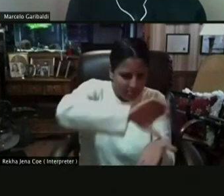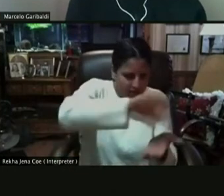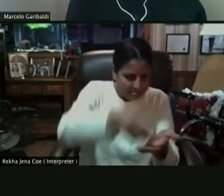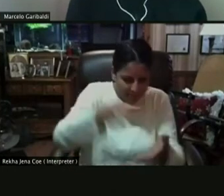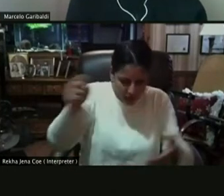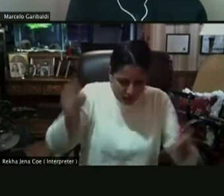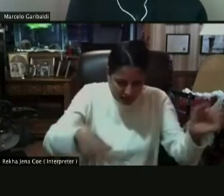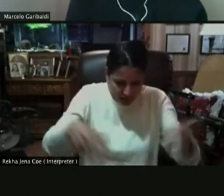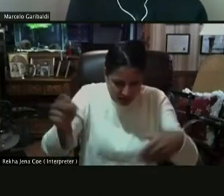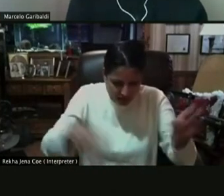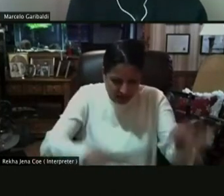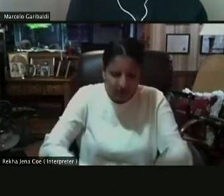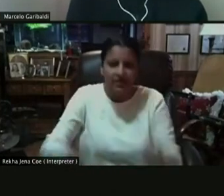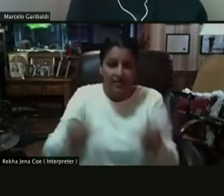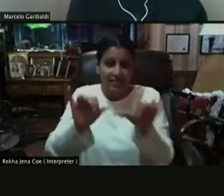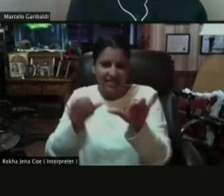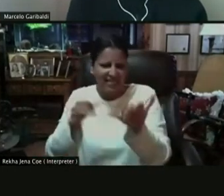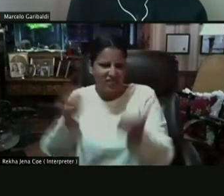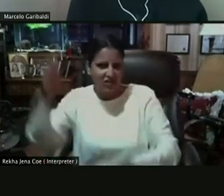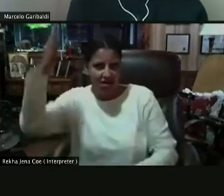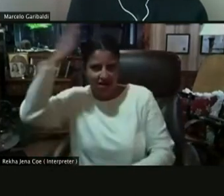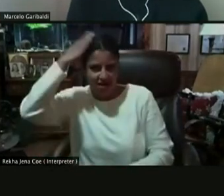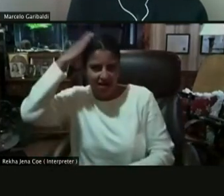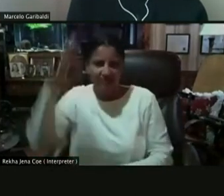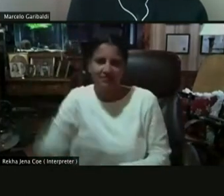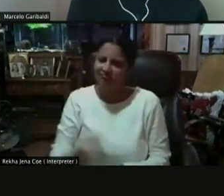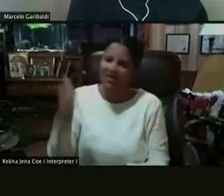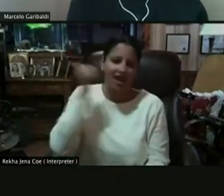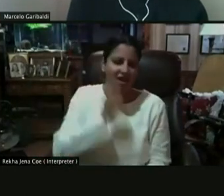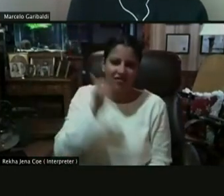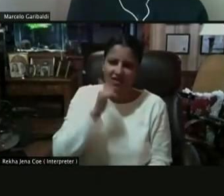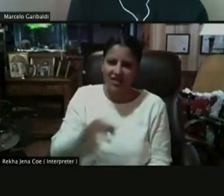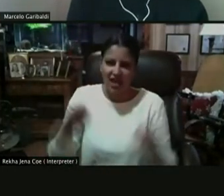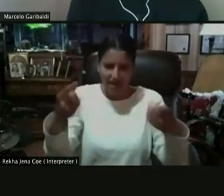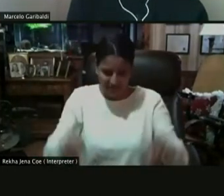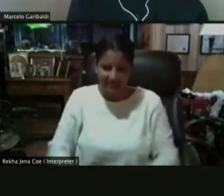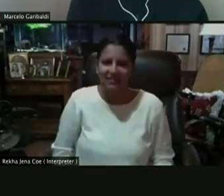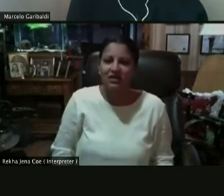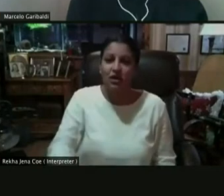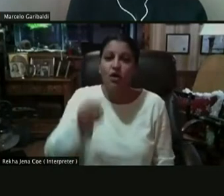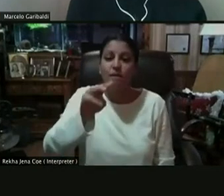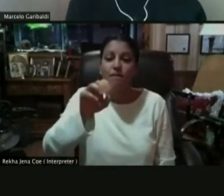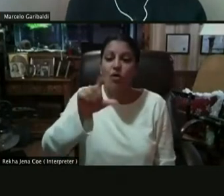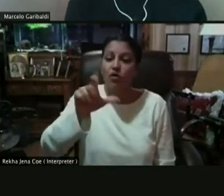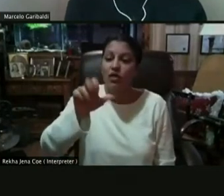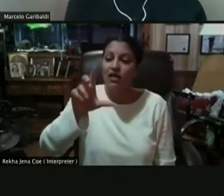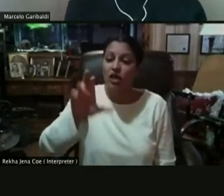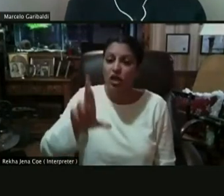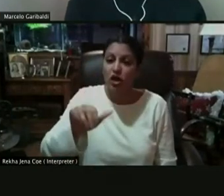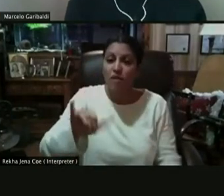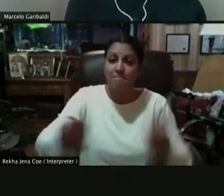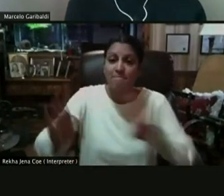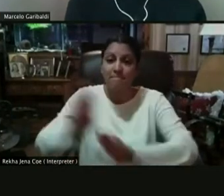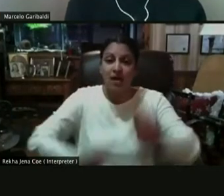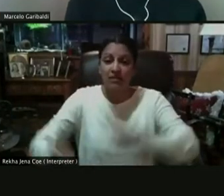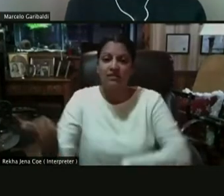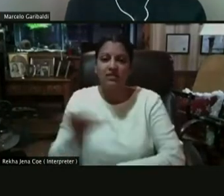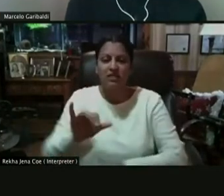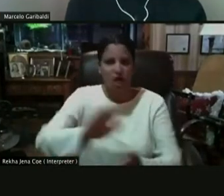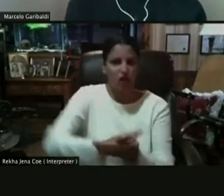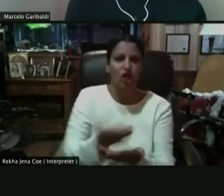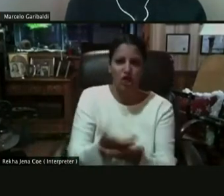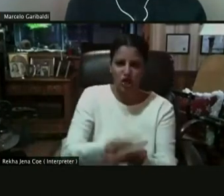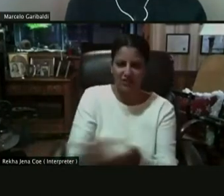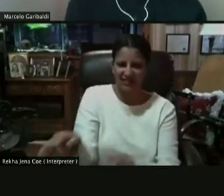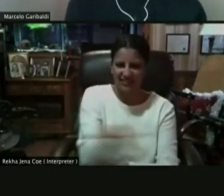this on a regular basis. So that's right. Molecular biology is like cooking, as we used to say. That's right. You might have to